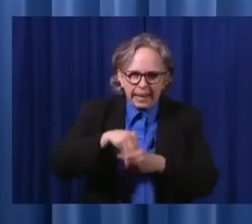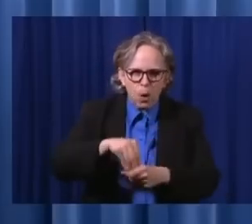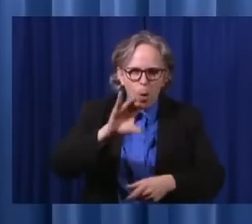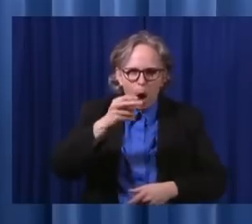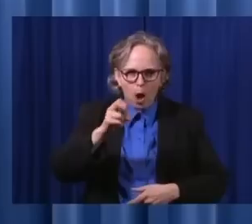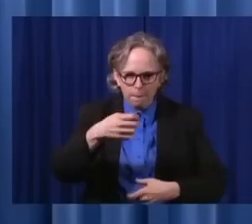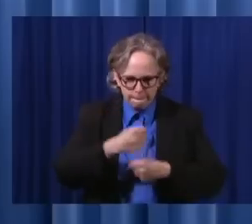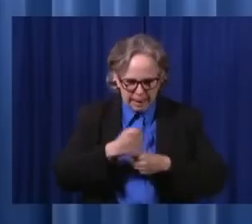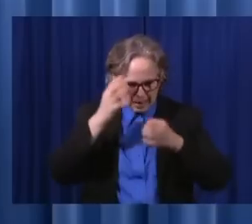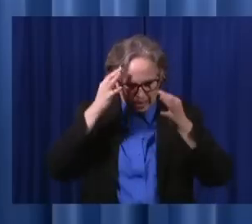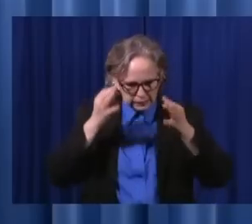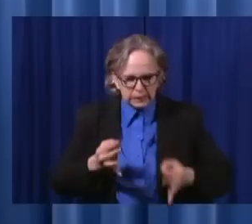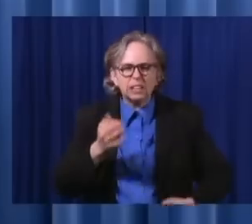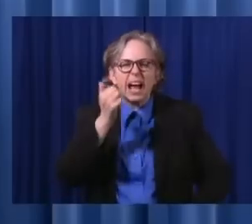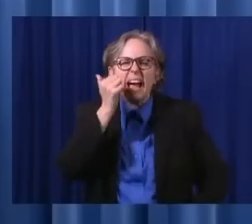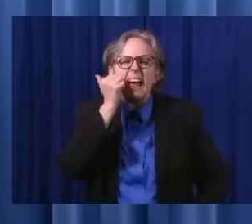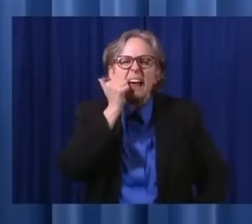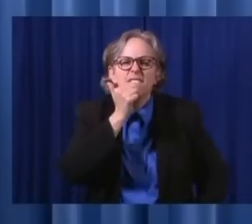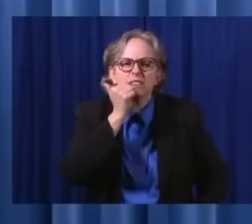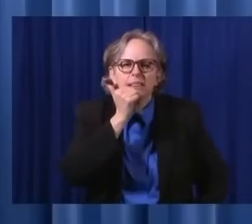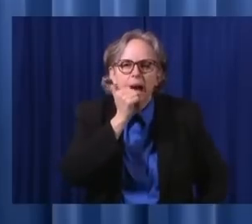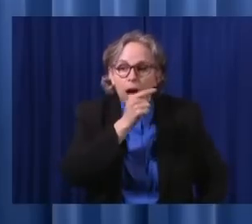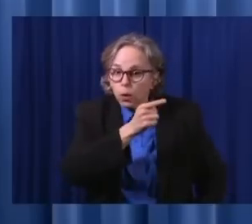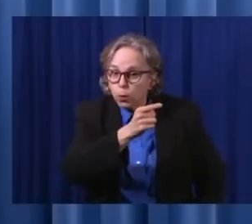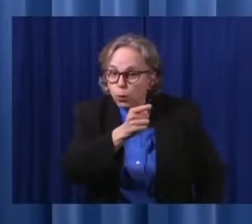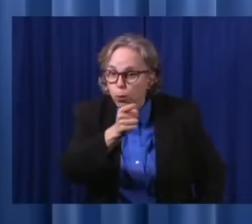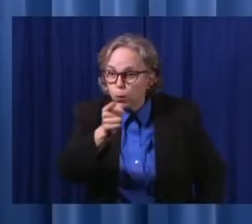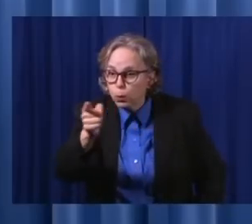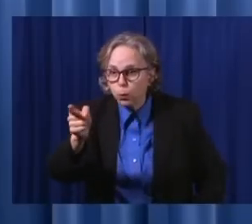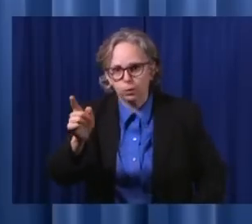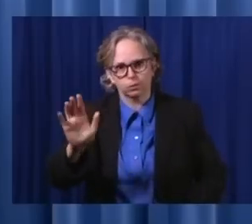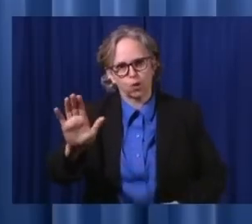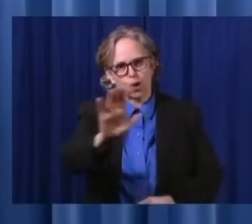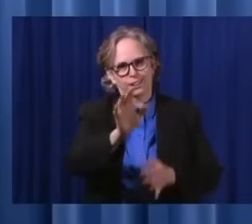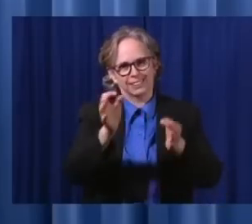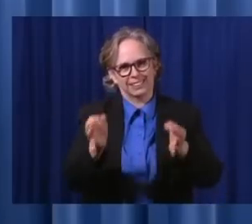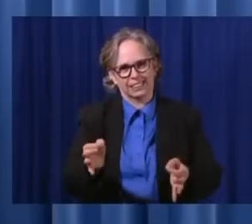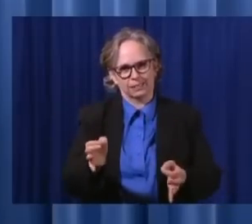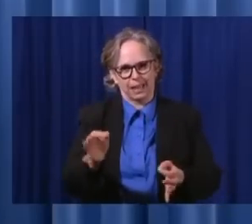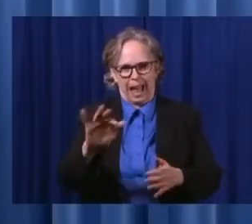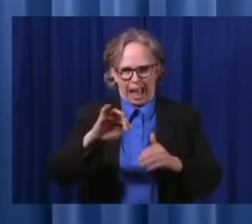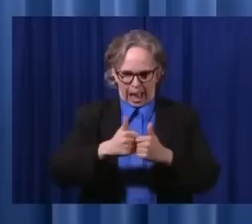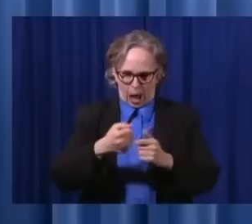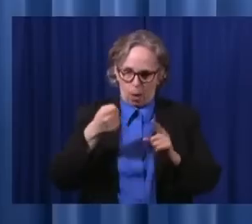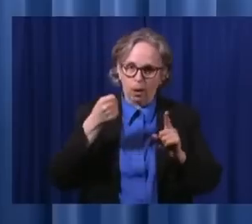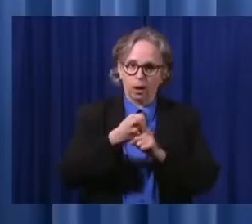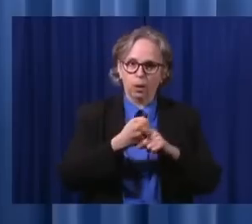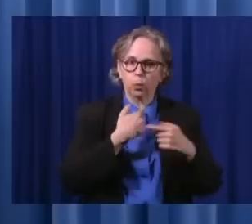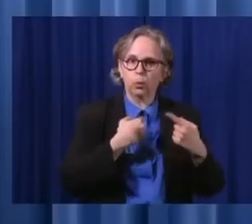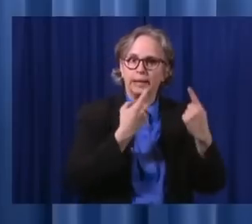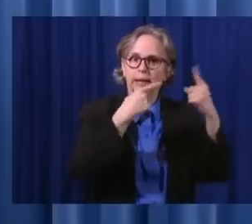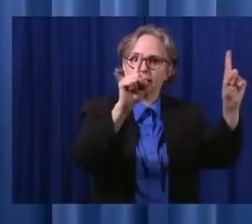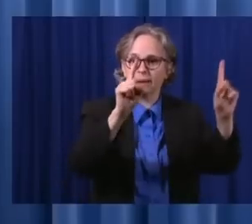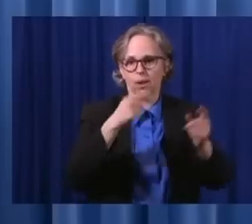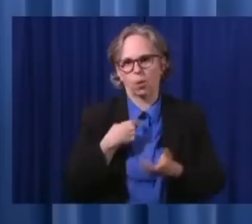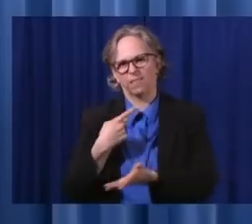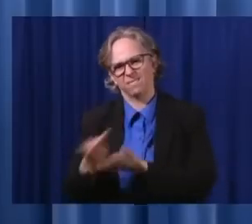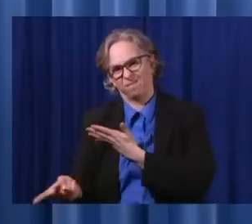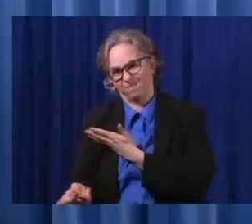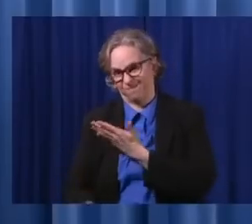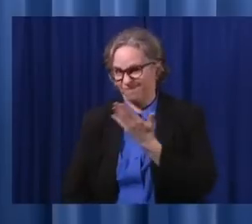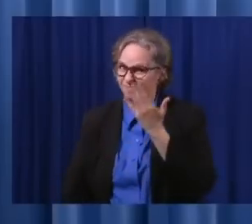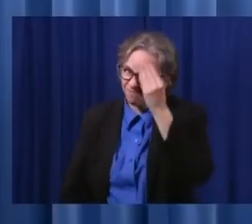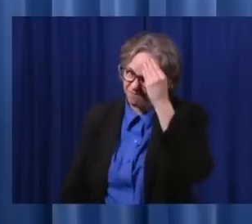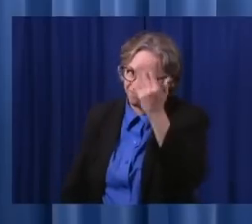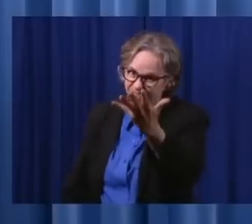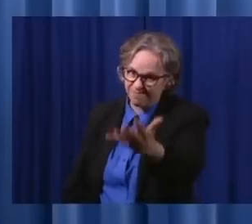determine, how well we do. So a lot of different variables, a lot of things going on. I'm confident